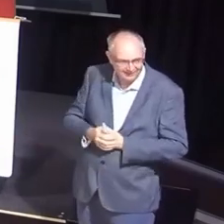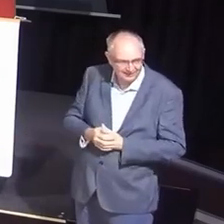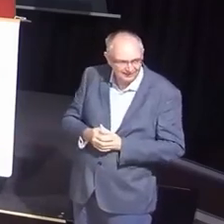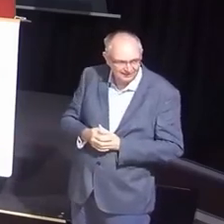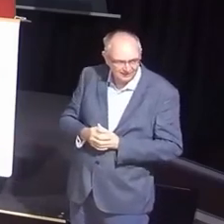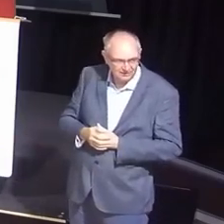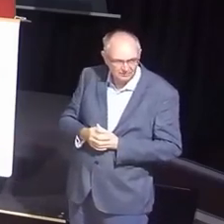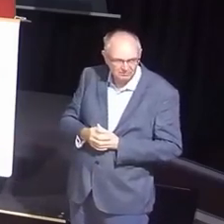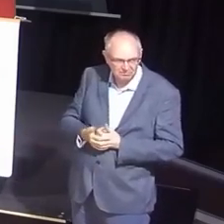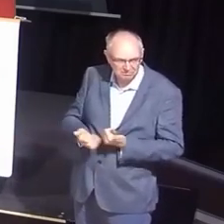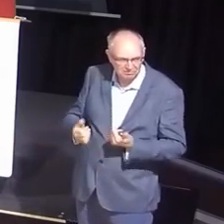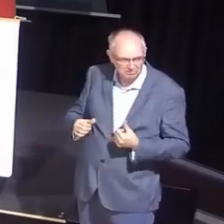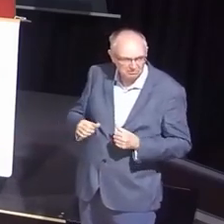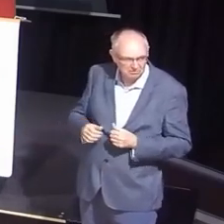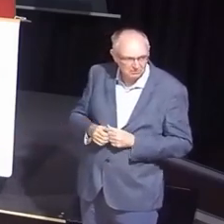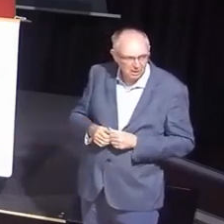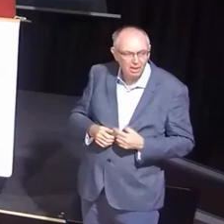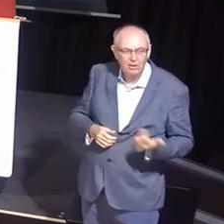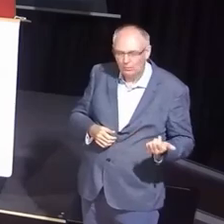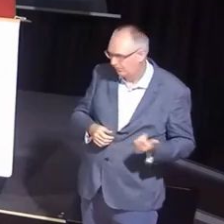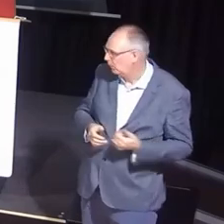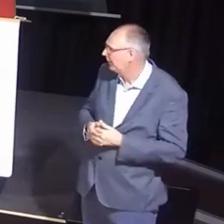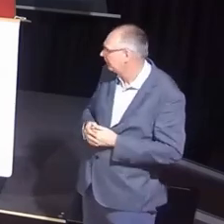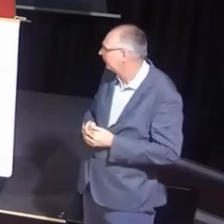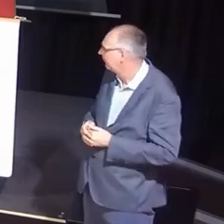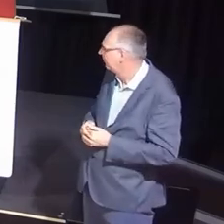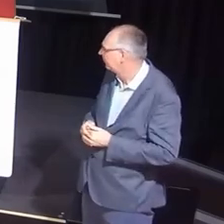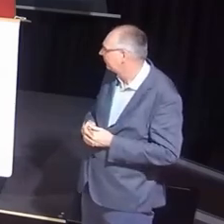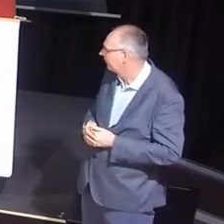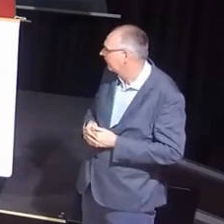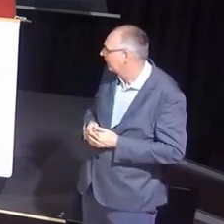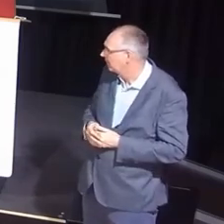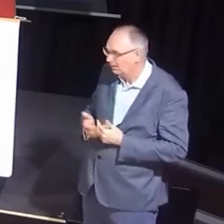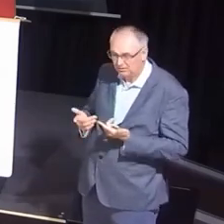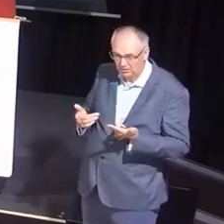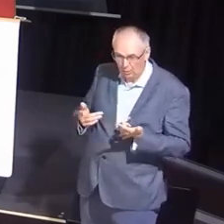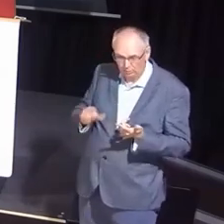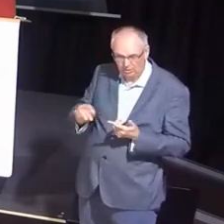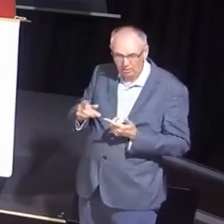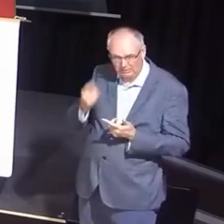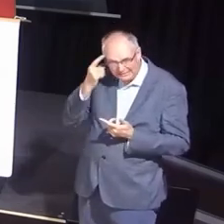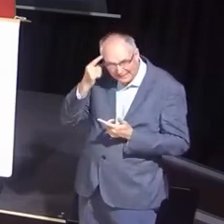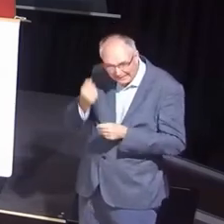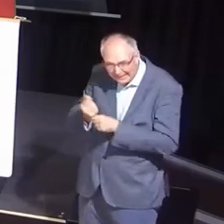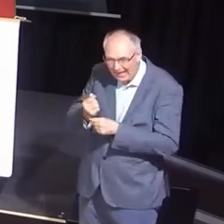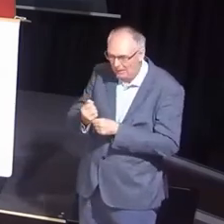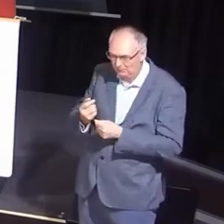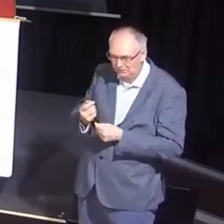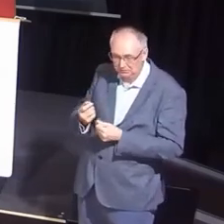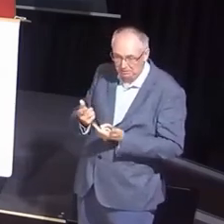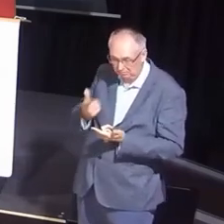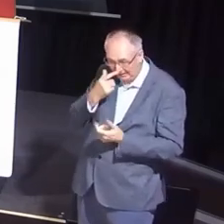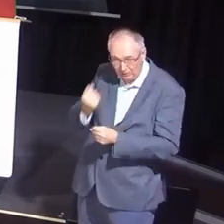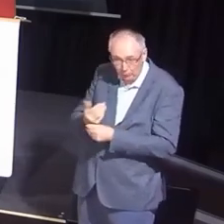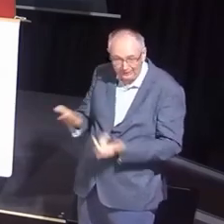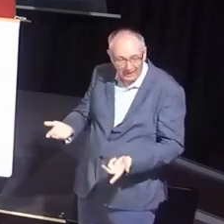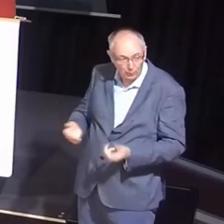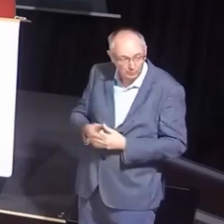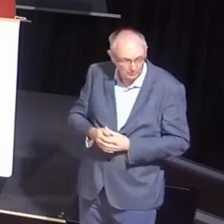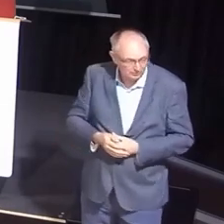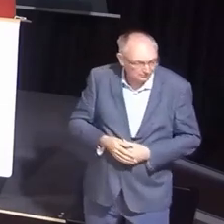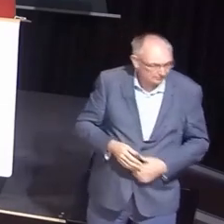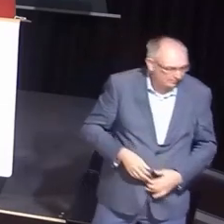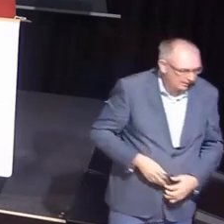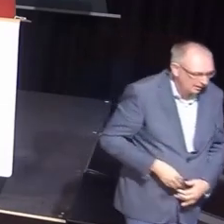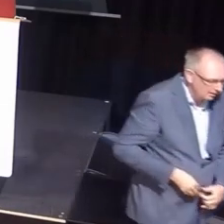love. So there's games that, you know, they're silly, they're quirky, they're small, that I now have access to. What about you, Cherry? I'm going to try and be really